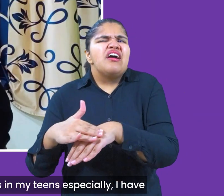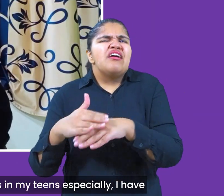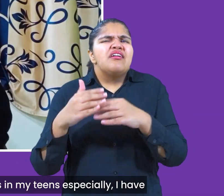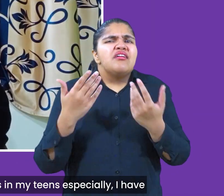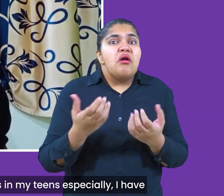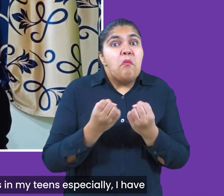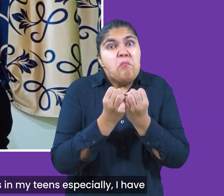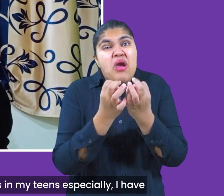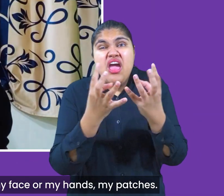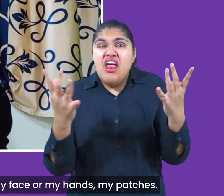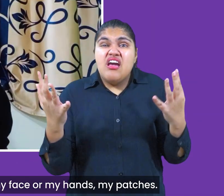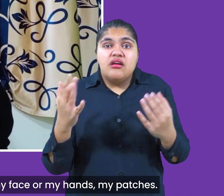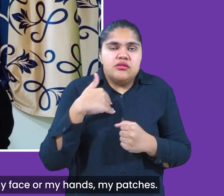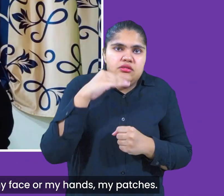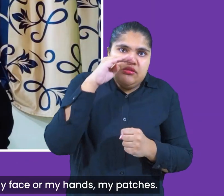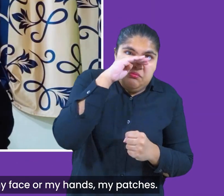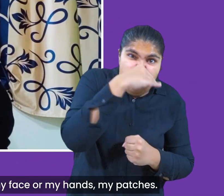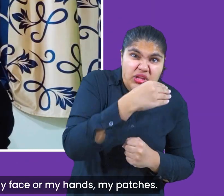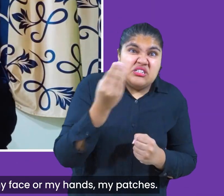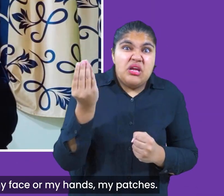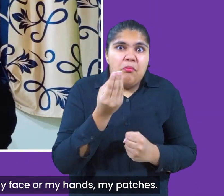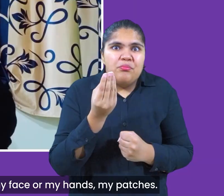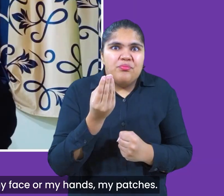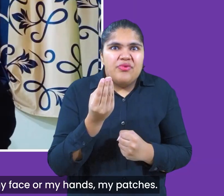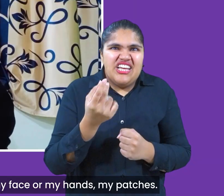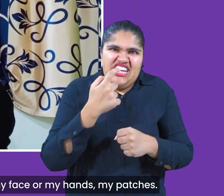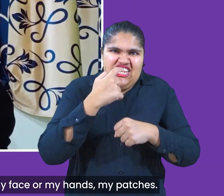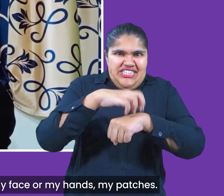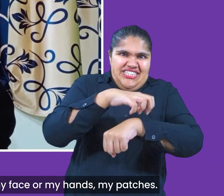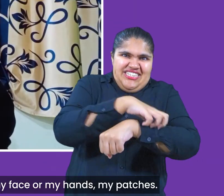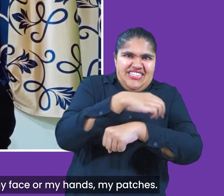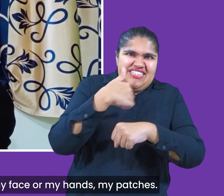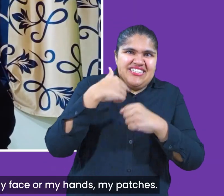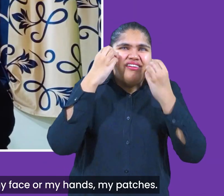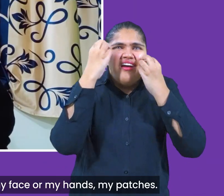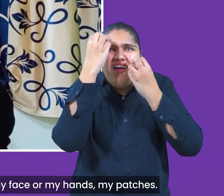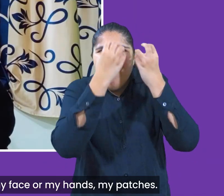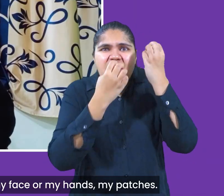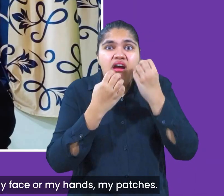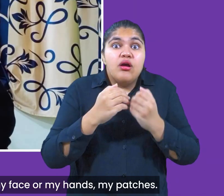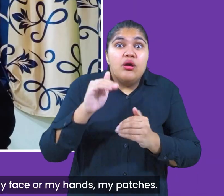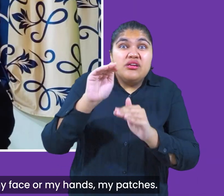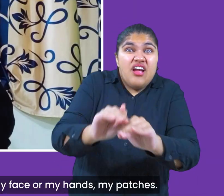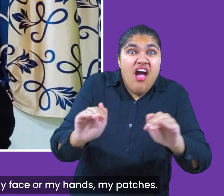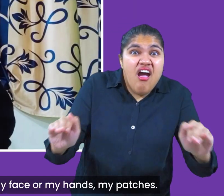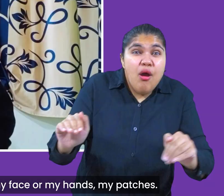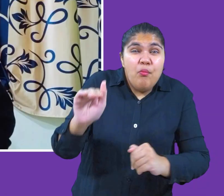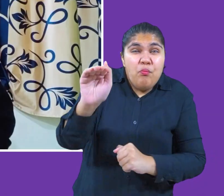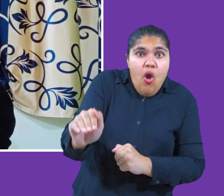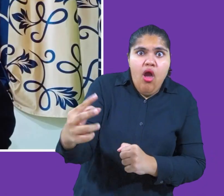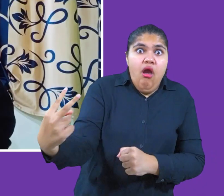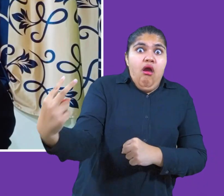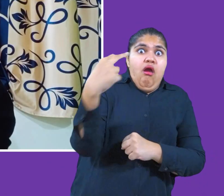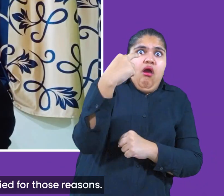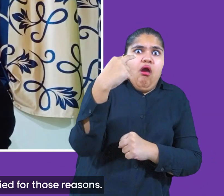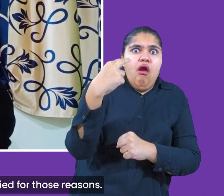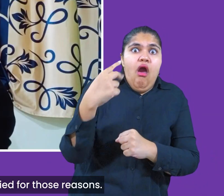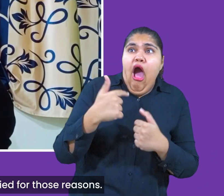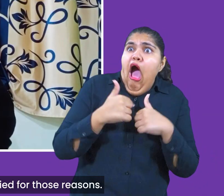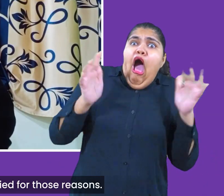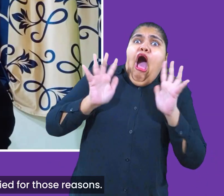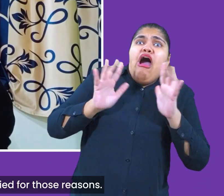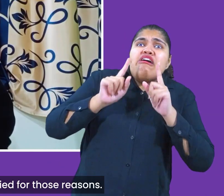teens especially, I've seen children who were scared of looking at my face or my hands, my patches.